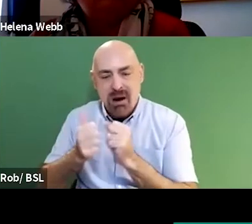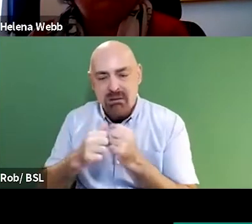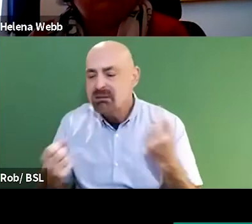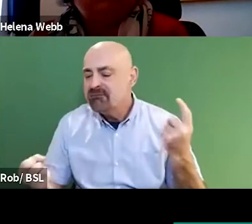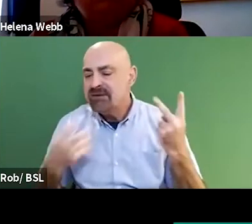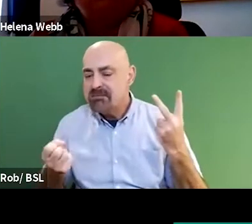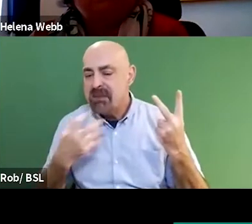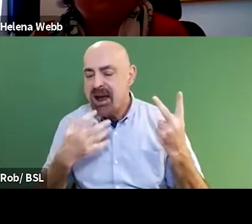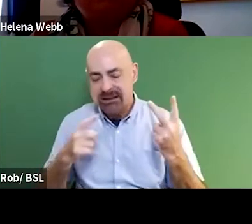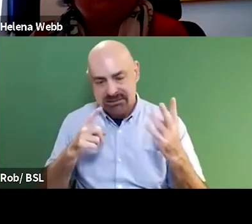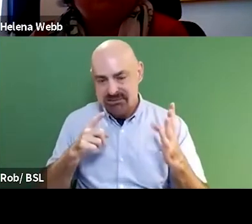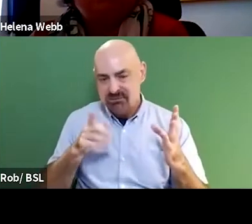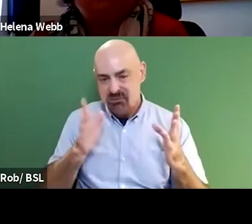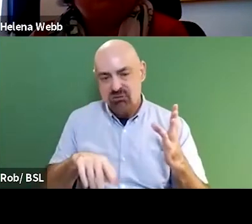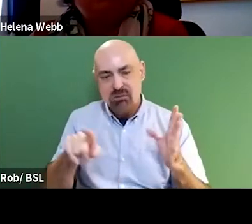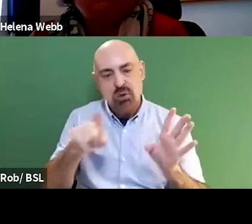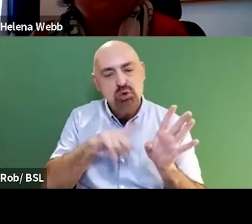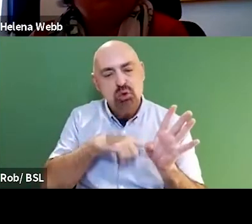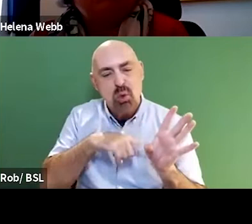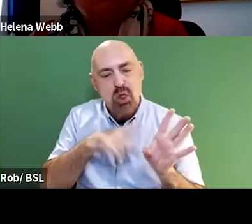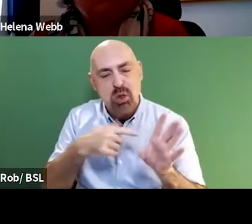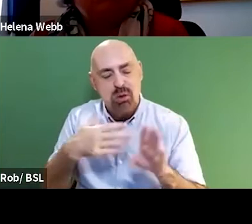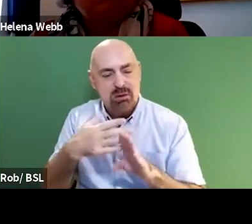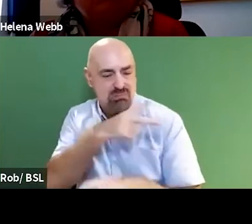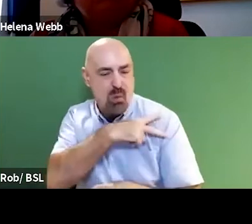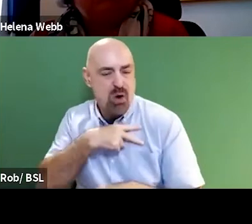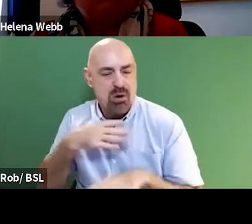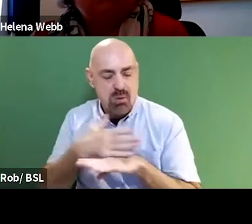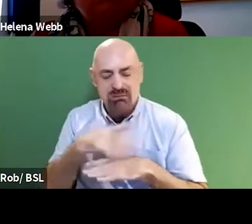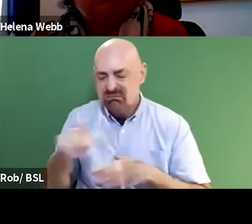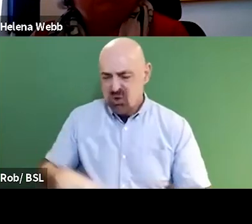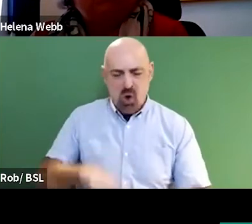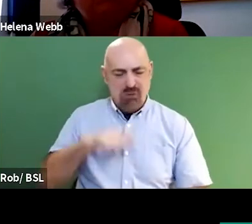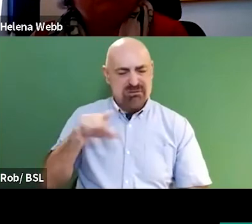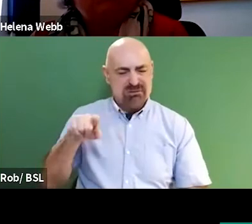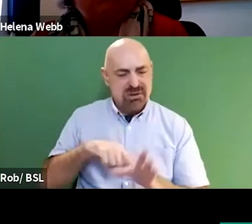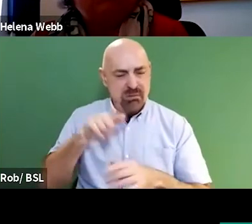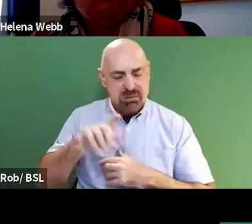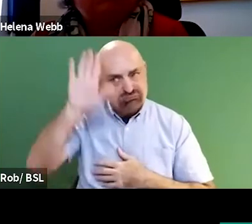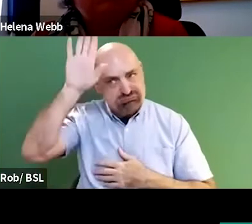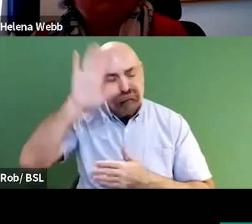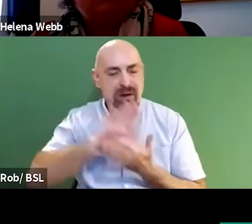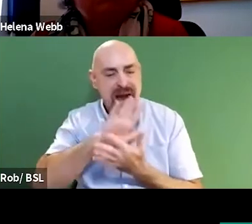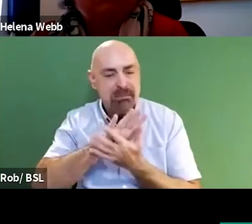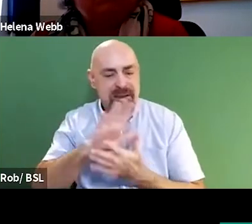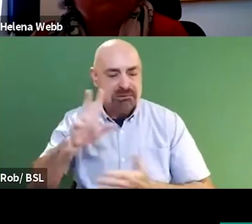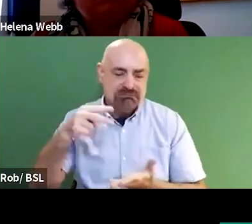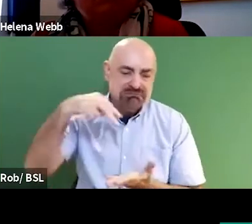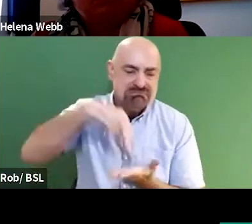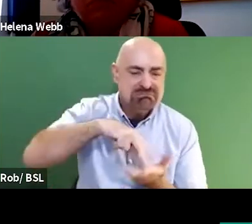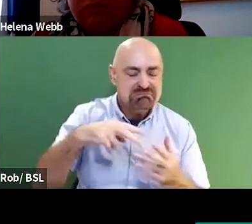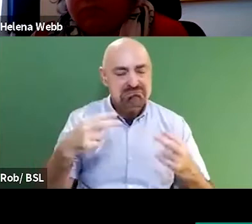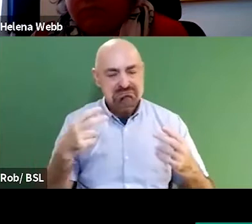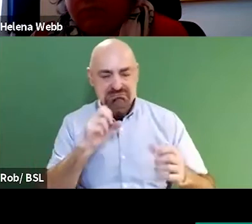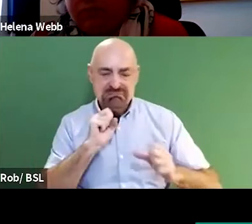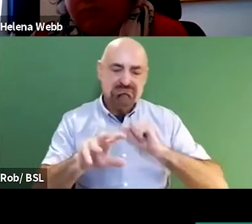youth workers have some very confident young people that are very happy to feedback how they feel about our services as